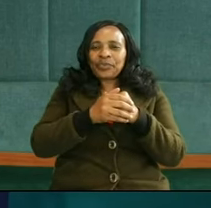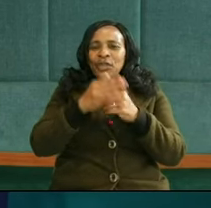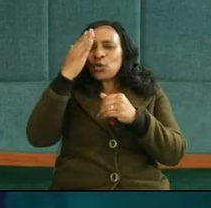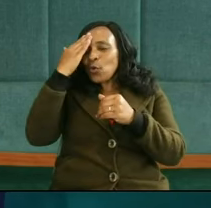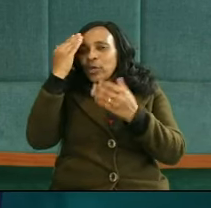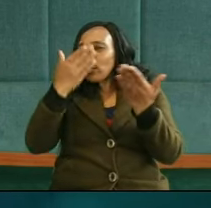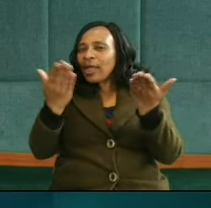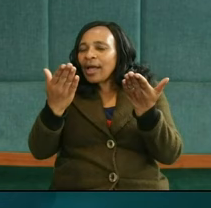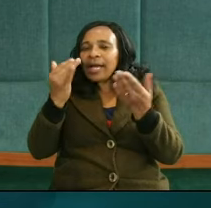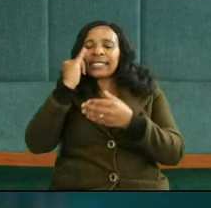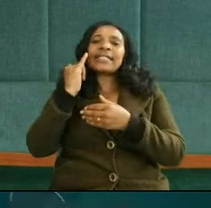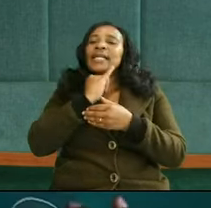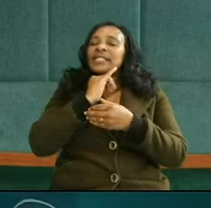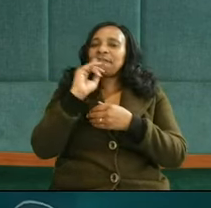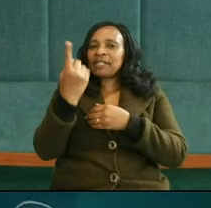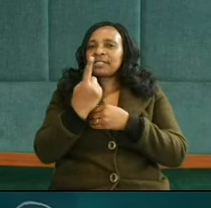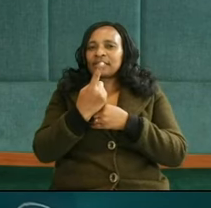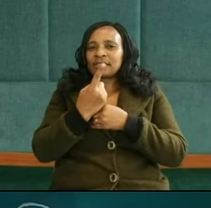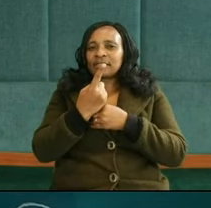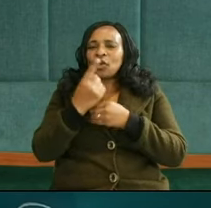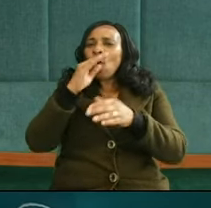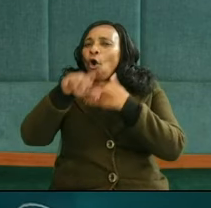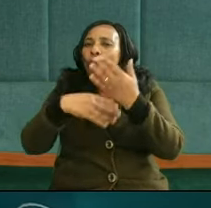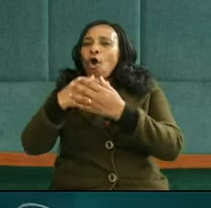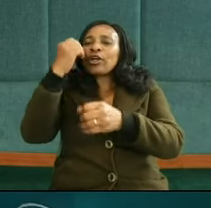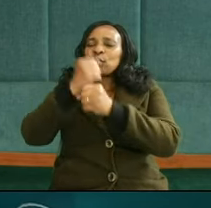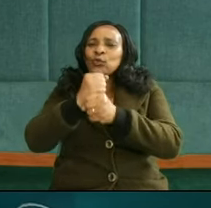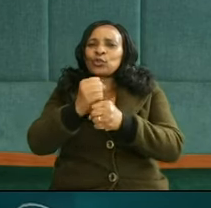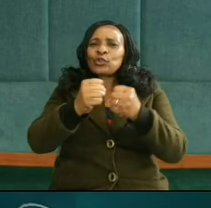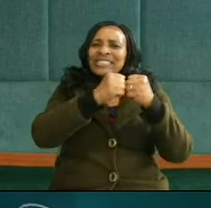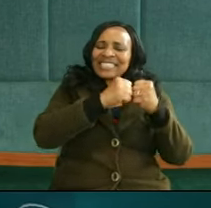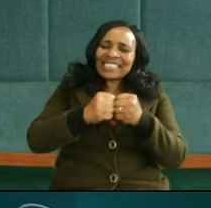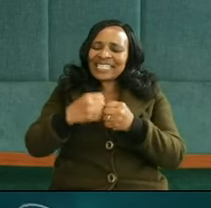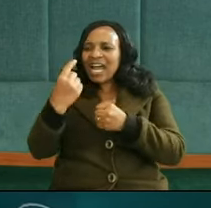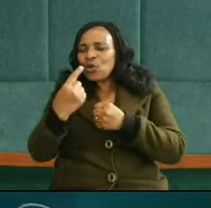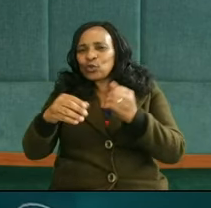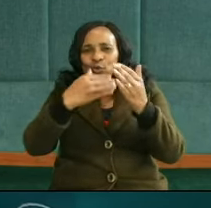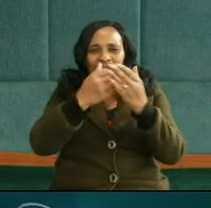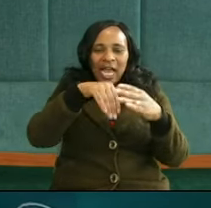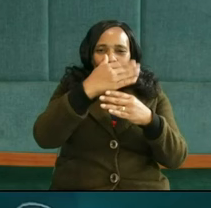first. All of us know that Jews struggled a lot to reach out.